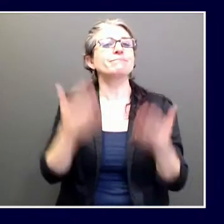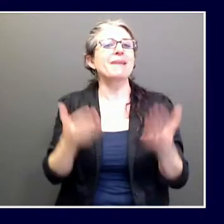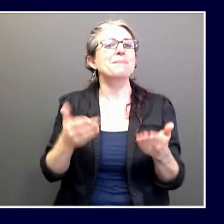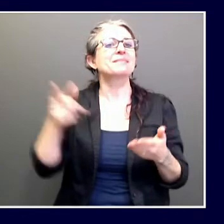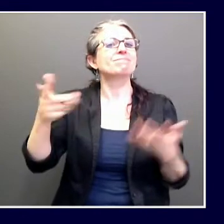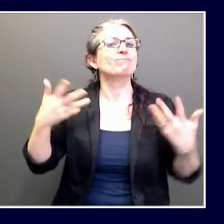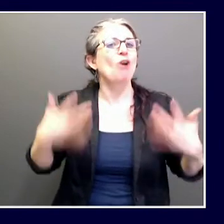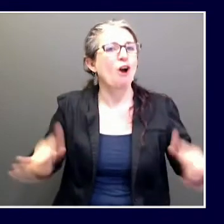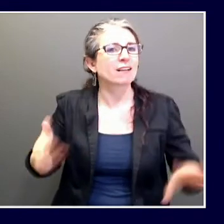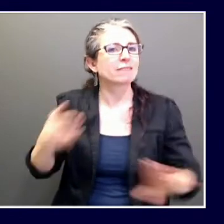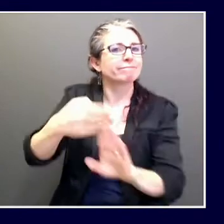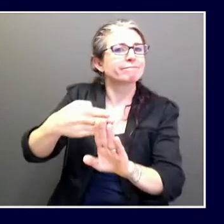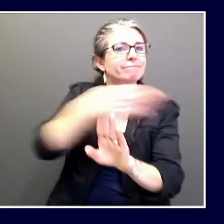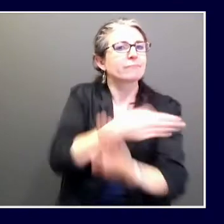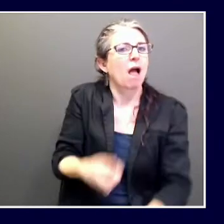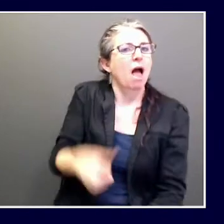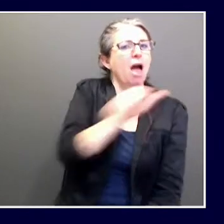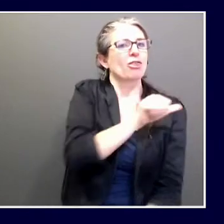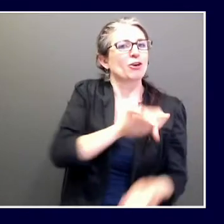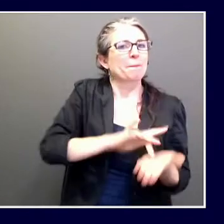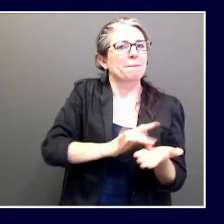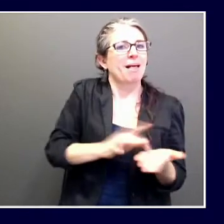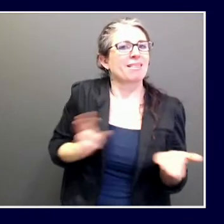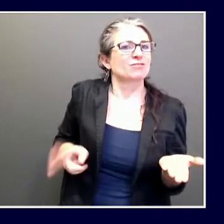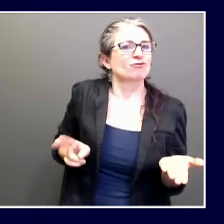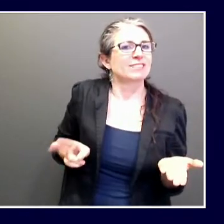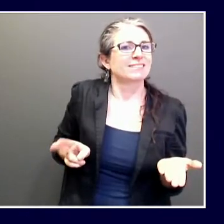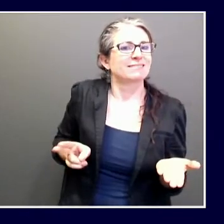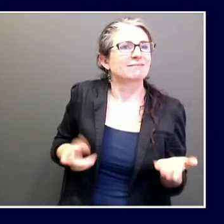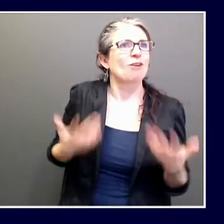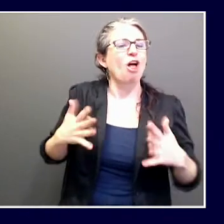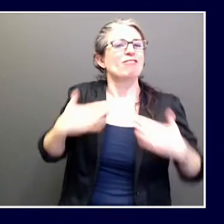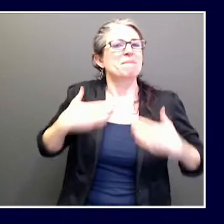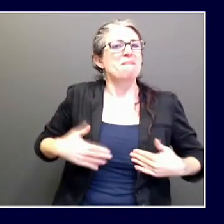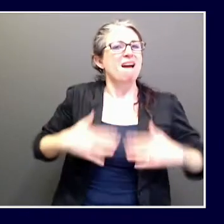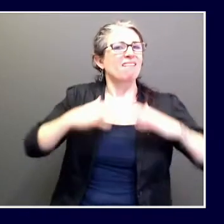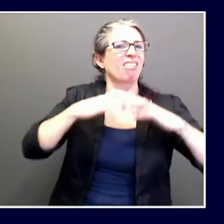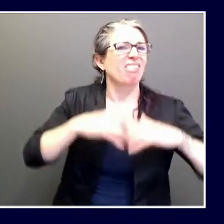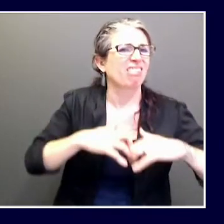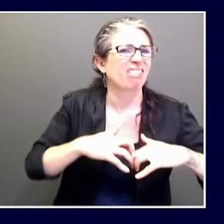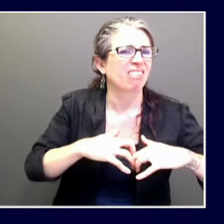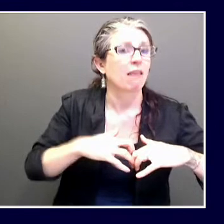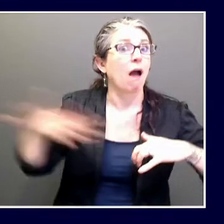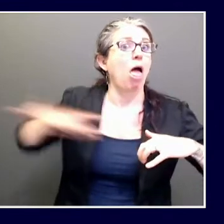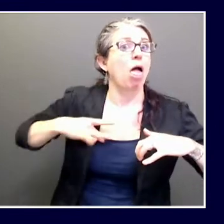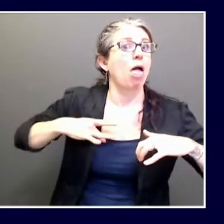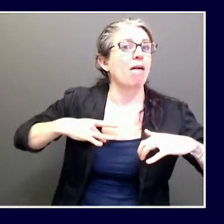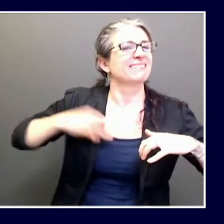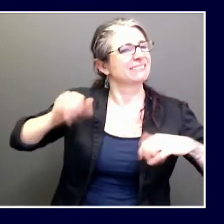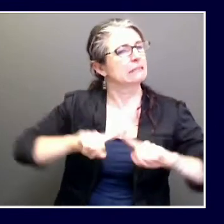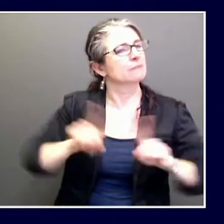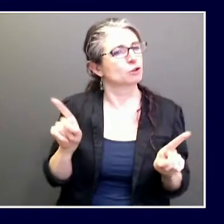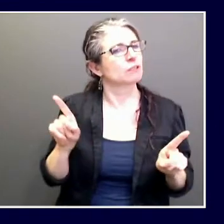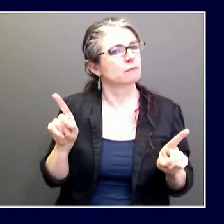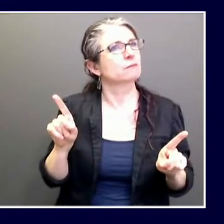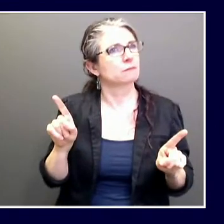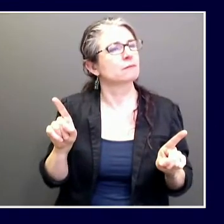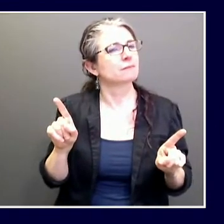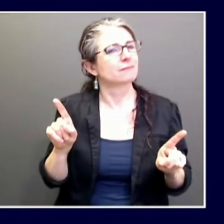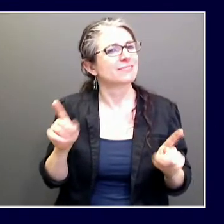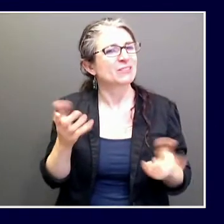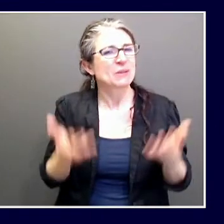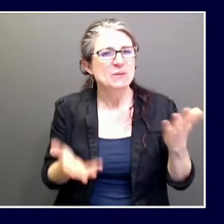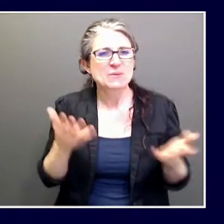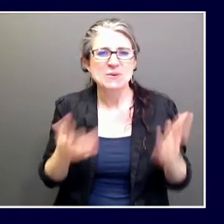the plural of anecdote is not data. We need more data right now to really